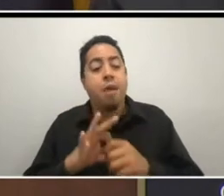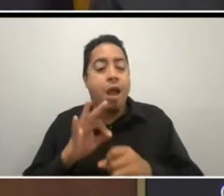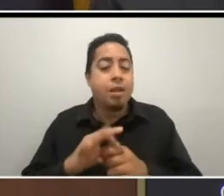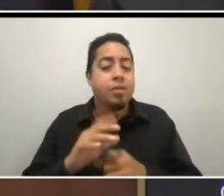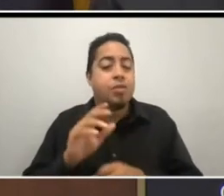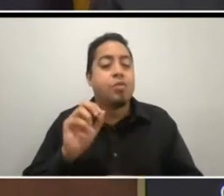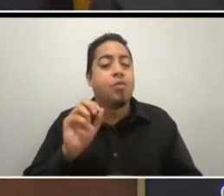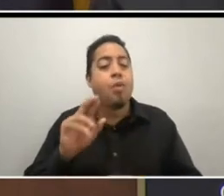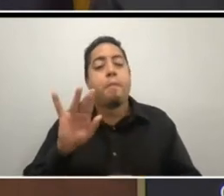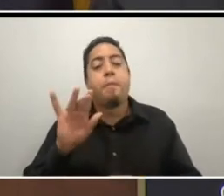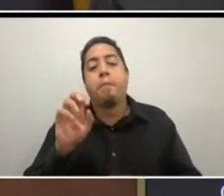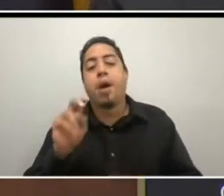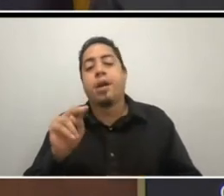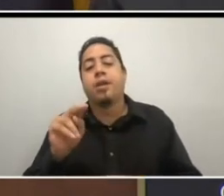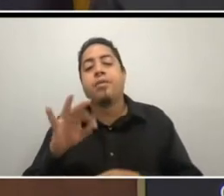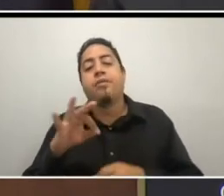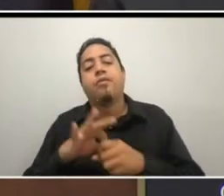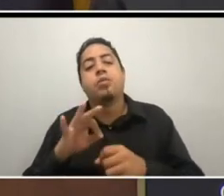the next clip.